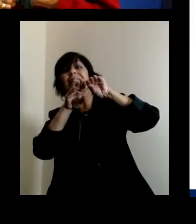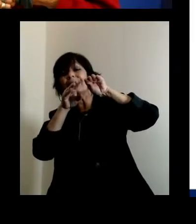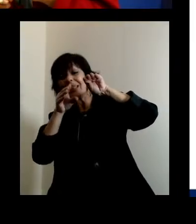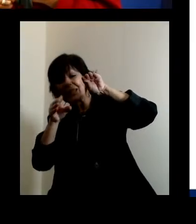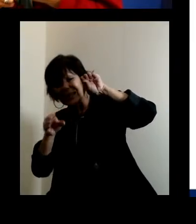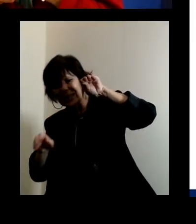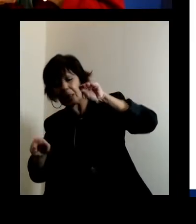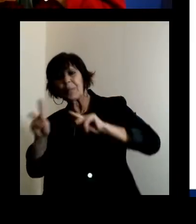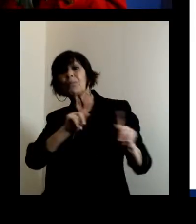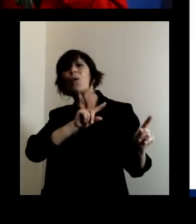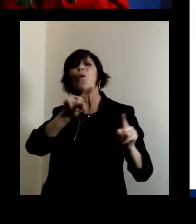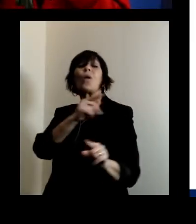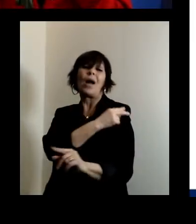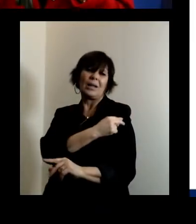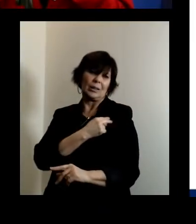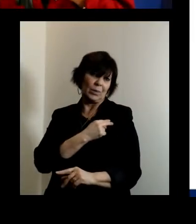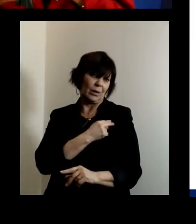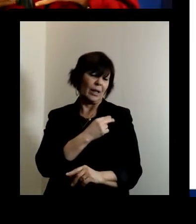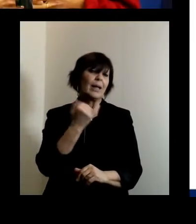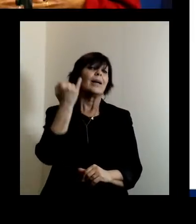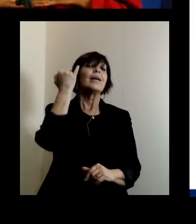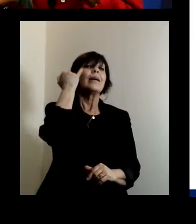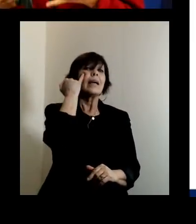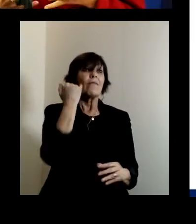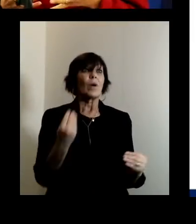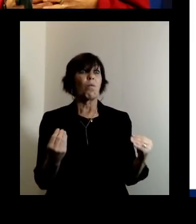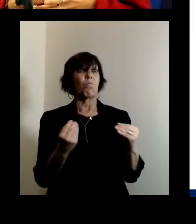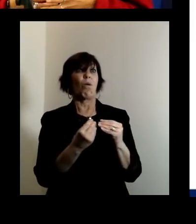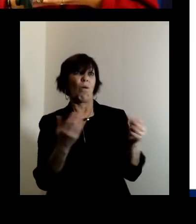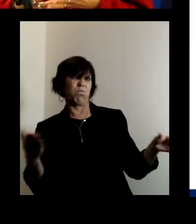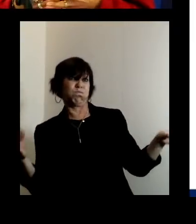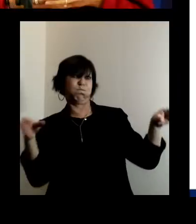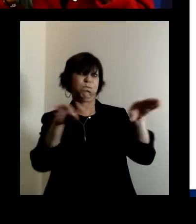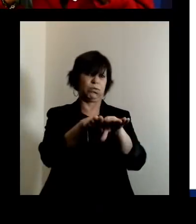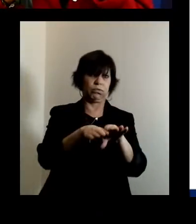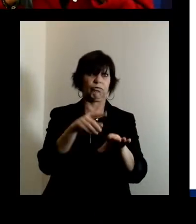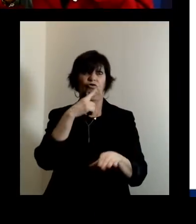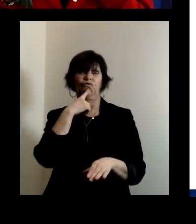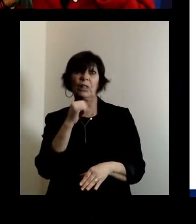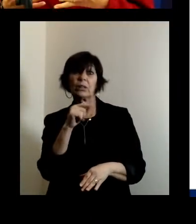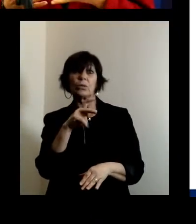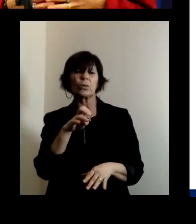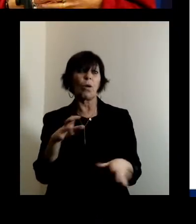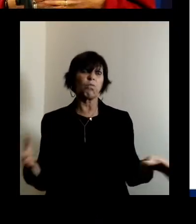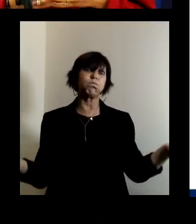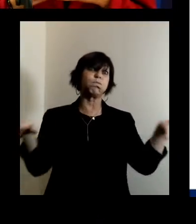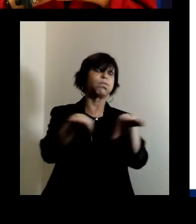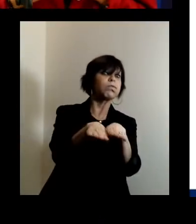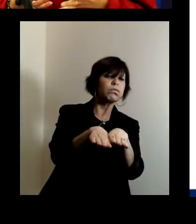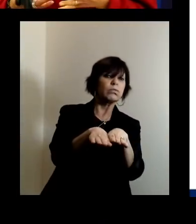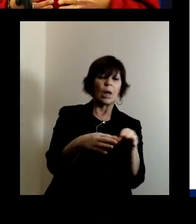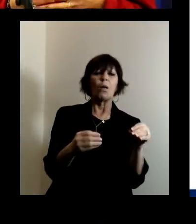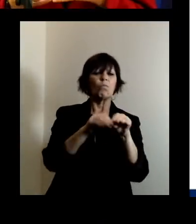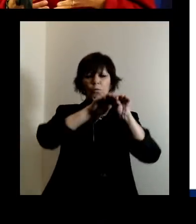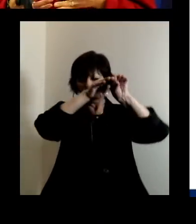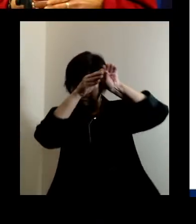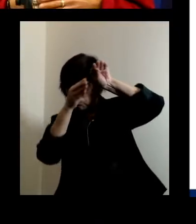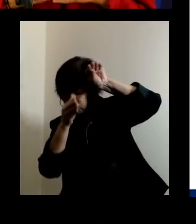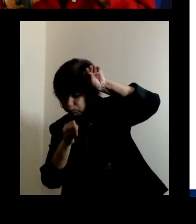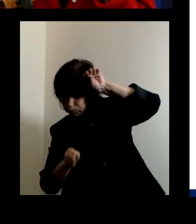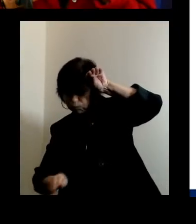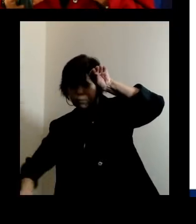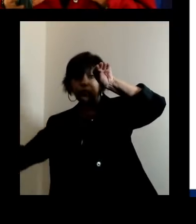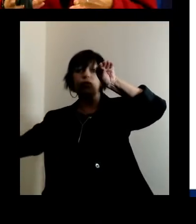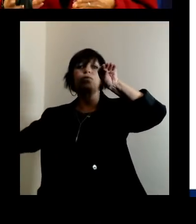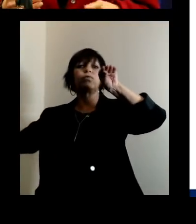in hospitalizations. And then if we have even a further lockdown with the red zone, then we'll have even more decrease in numbers of cases